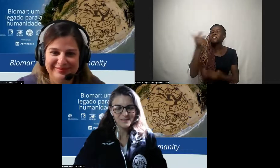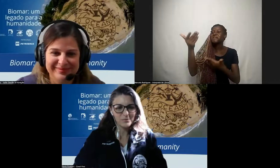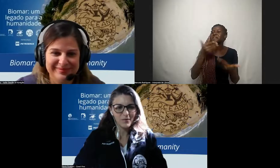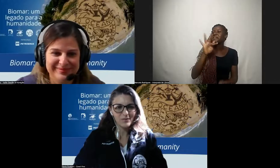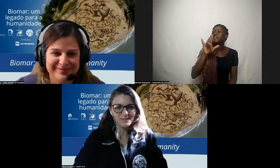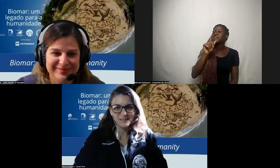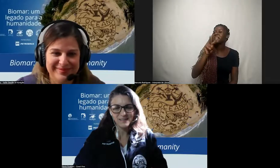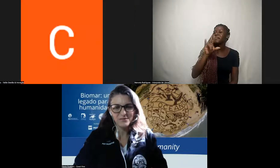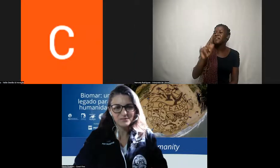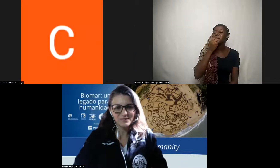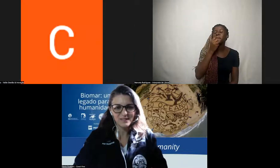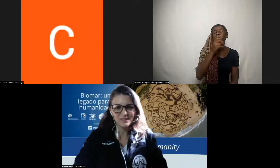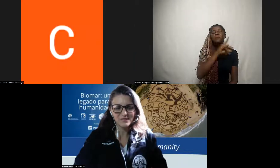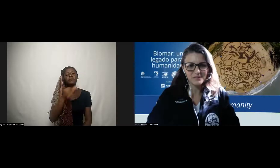everybody.